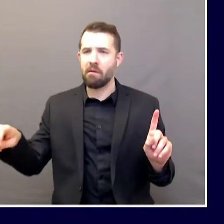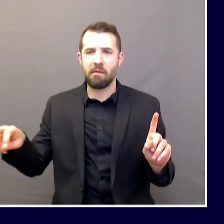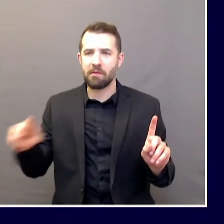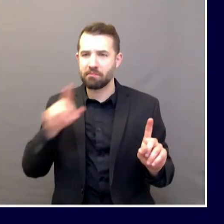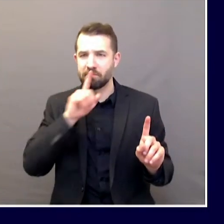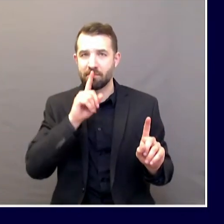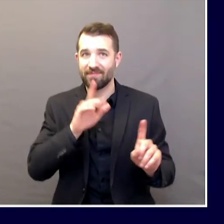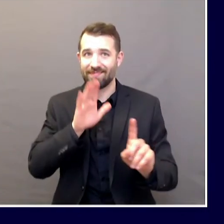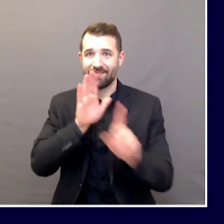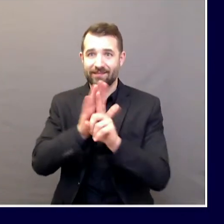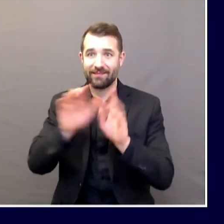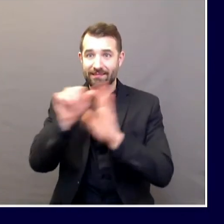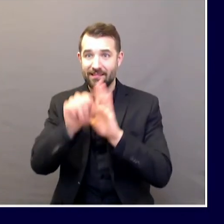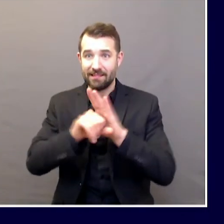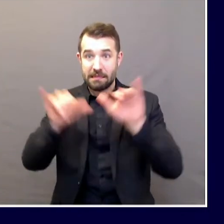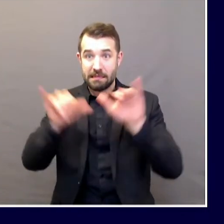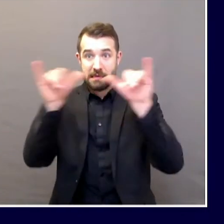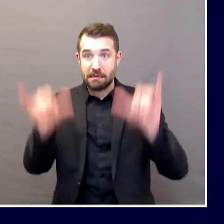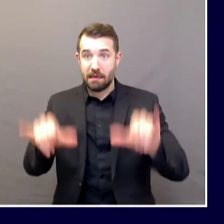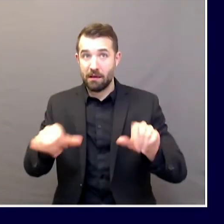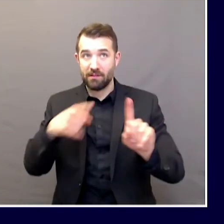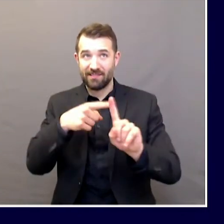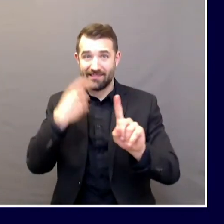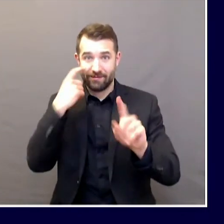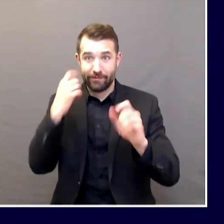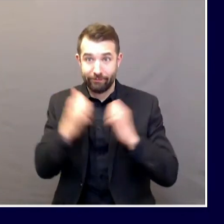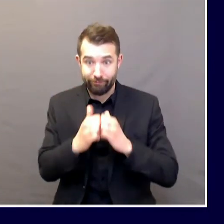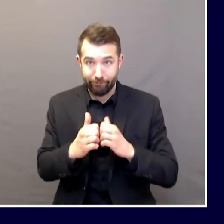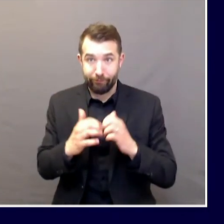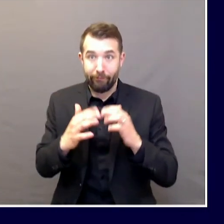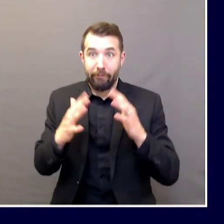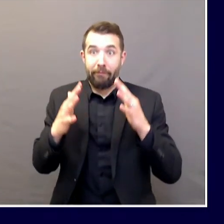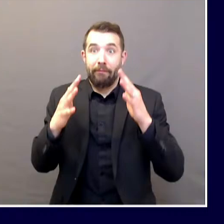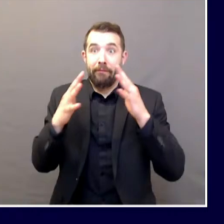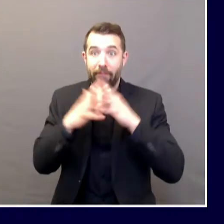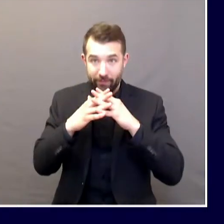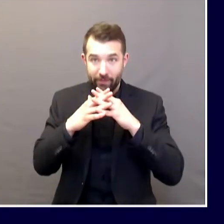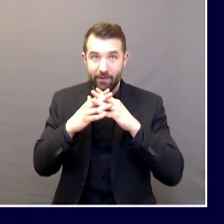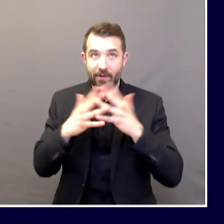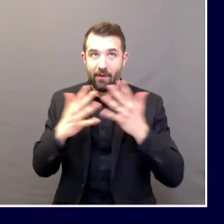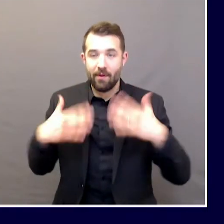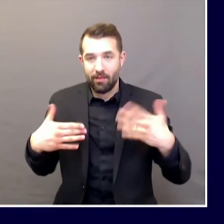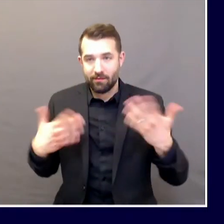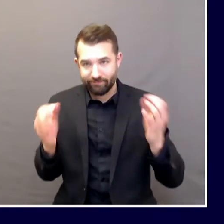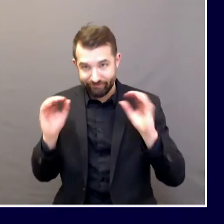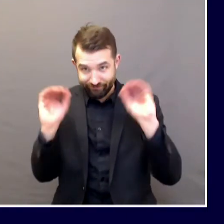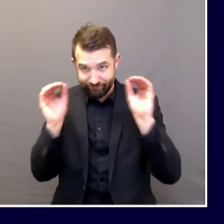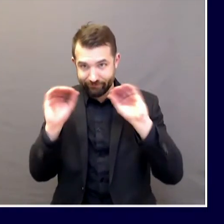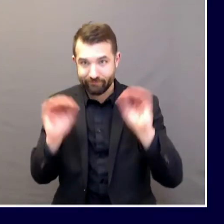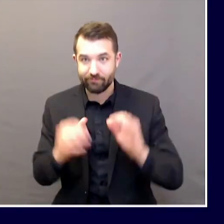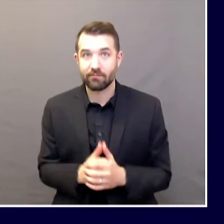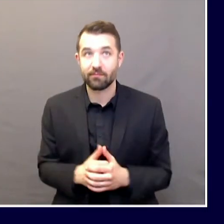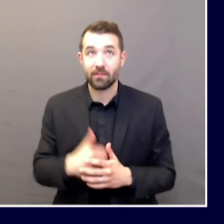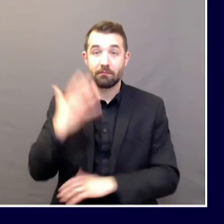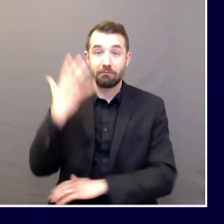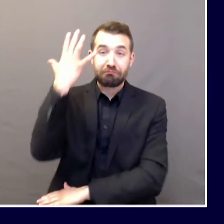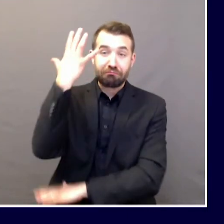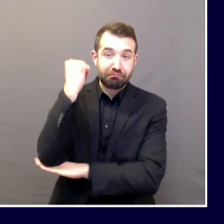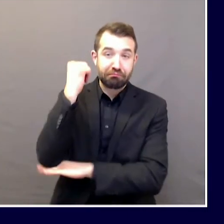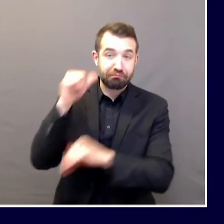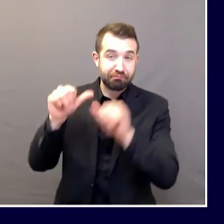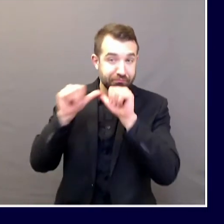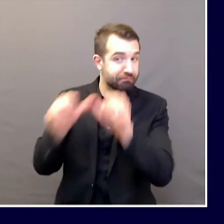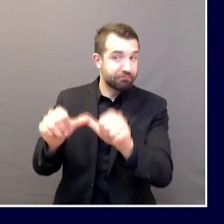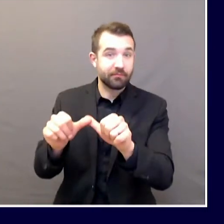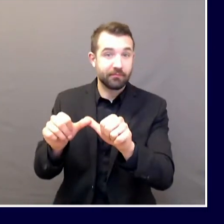over to something else that's out there. Right now, the goal is to get as many people registered as quickly as